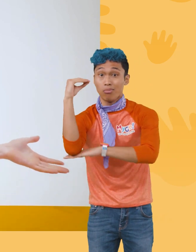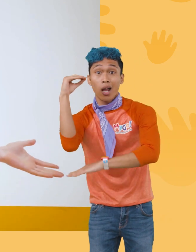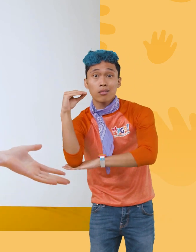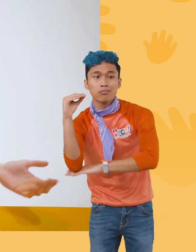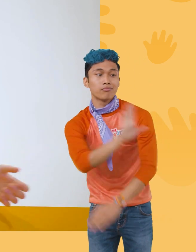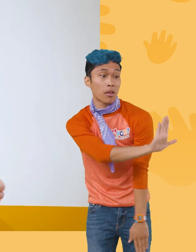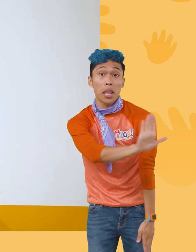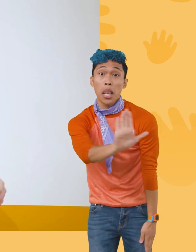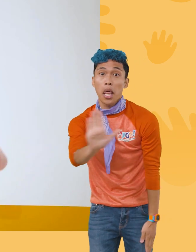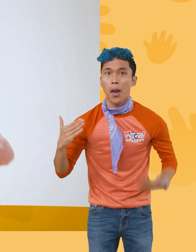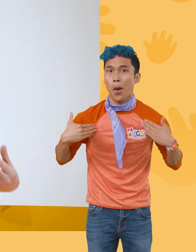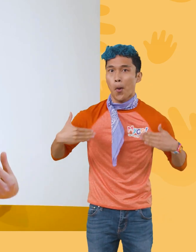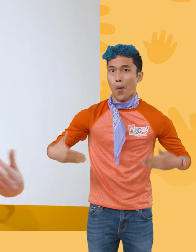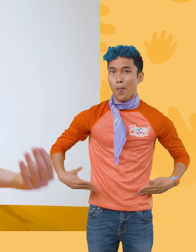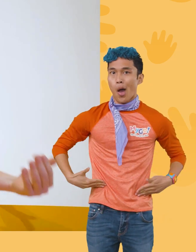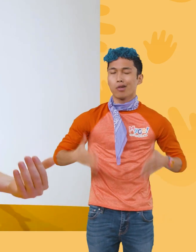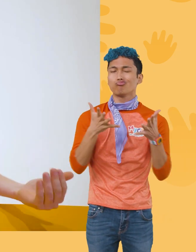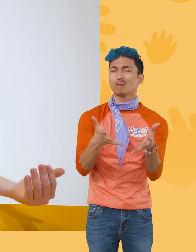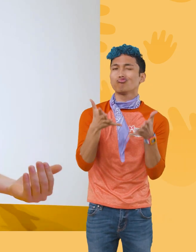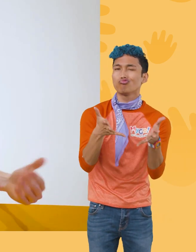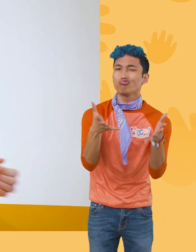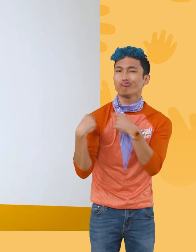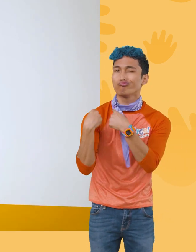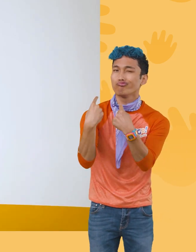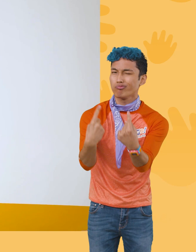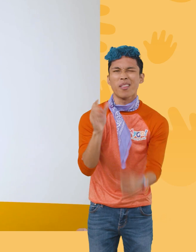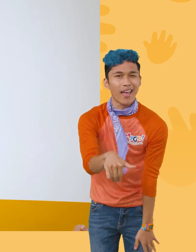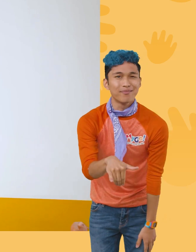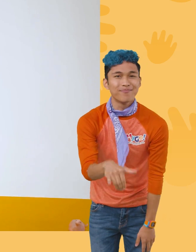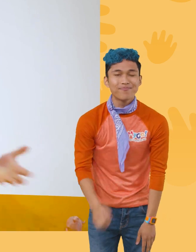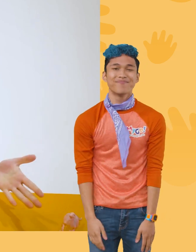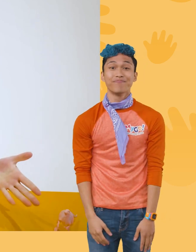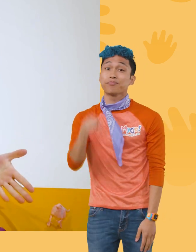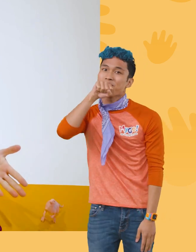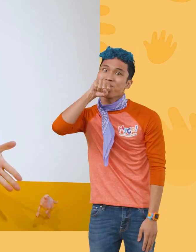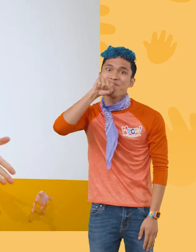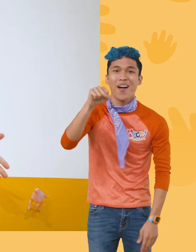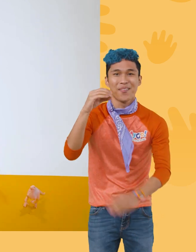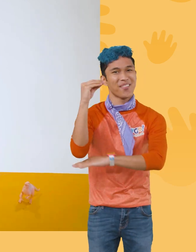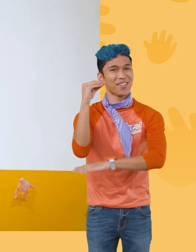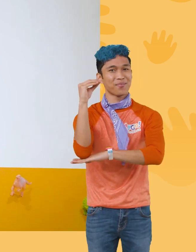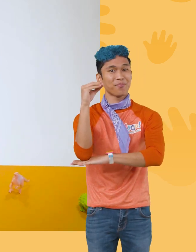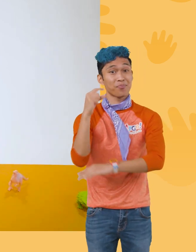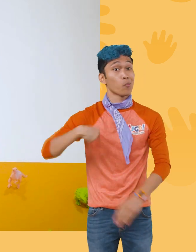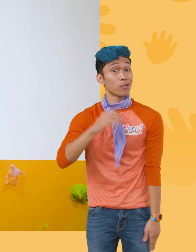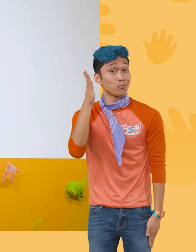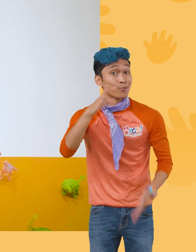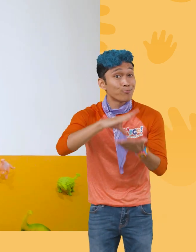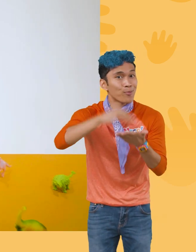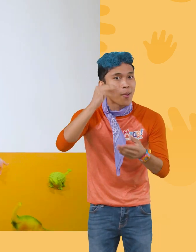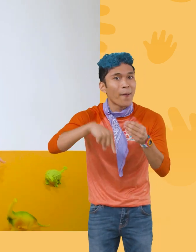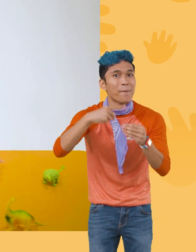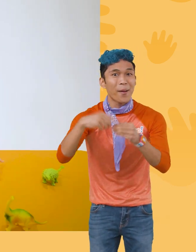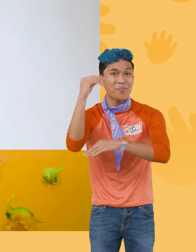animals and dinosaurs from such a long time ago. Well, I love dinosaurs. You and I are gonna